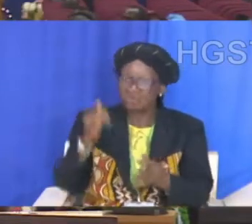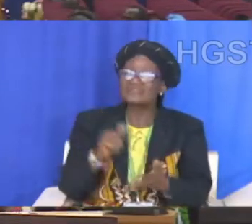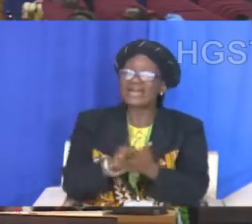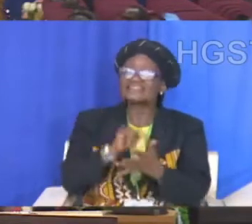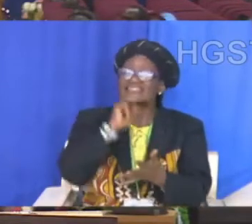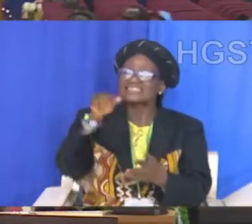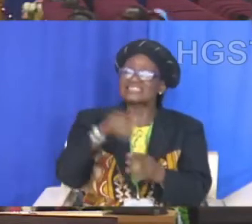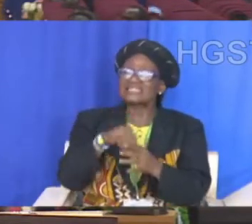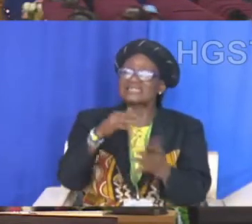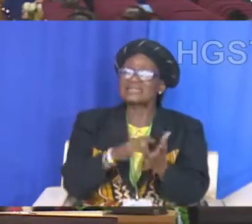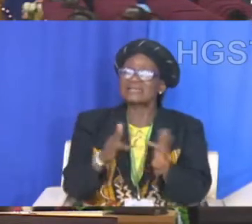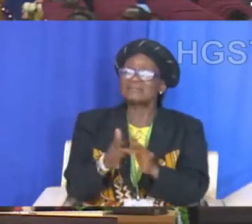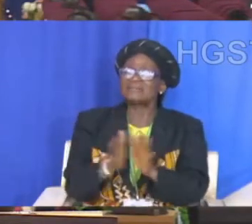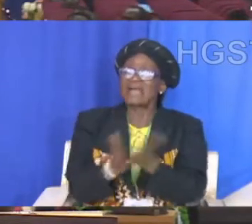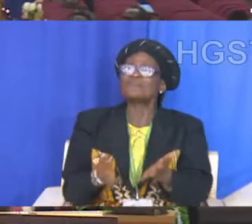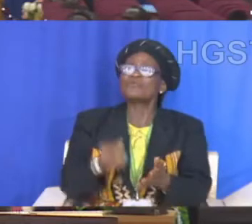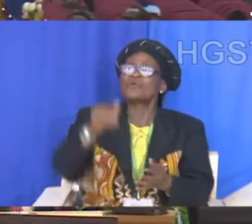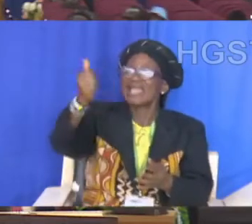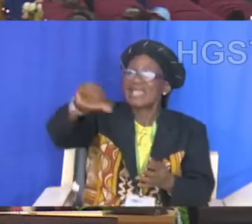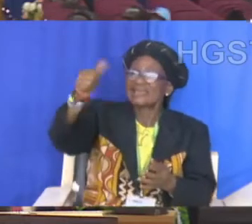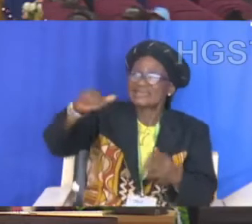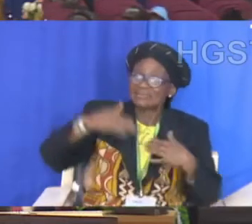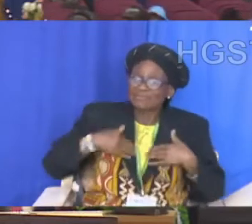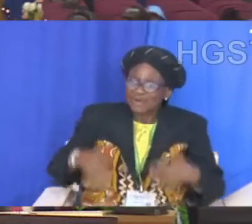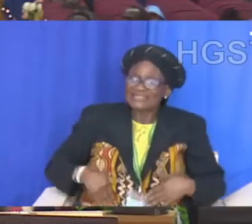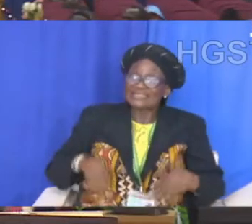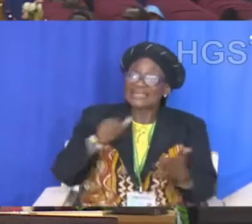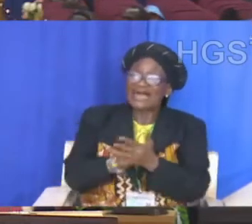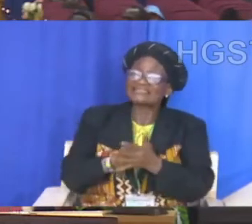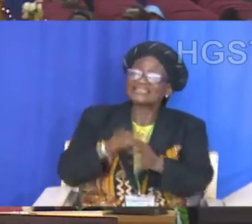Anybody who touches you,